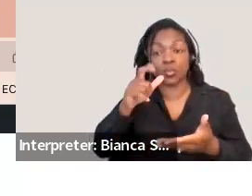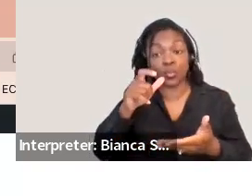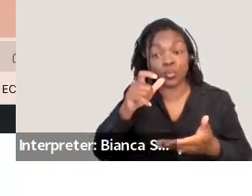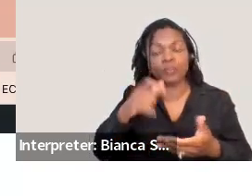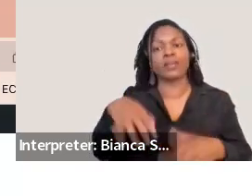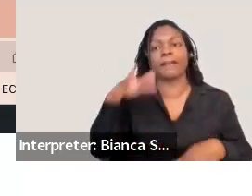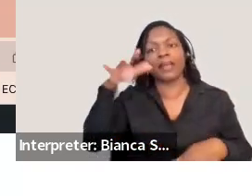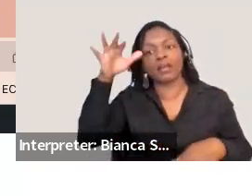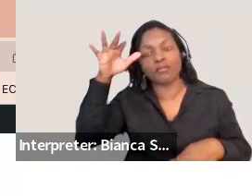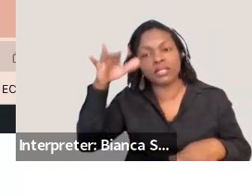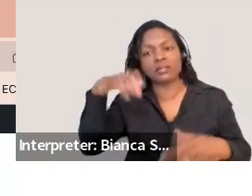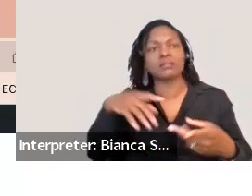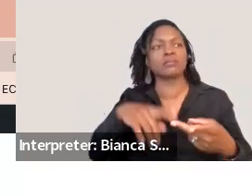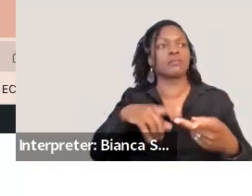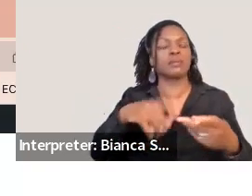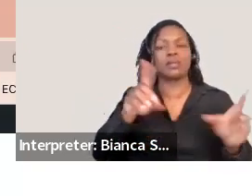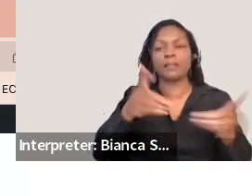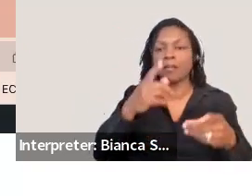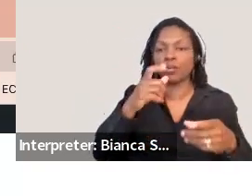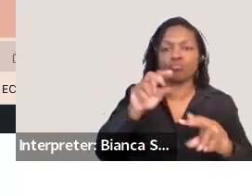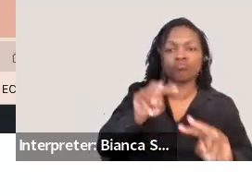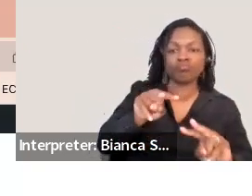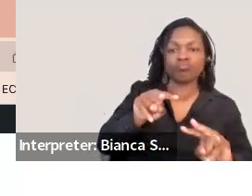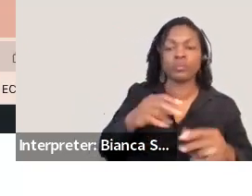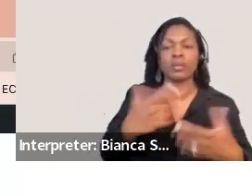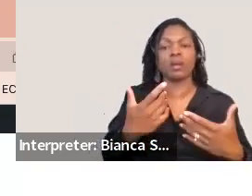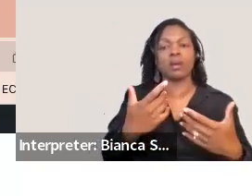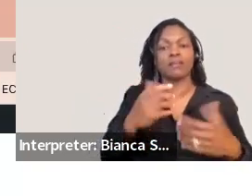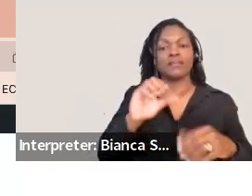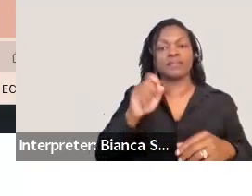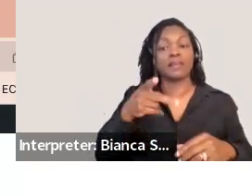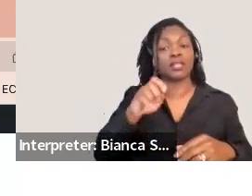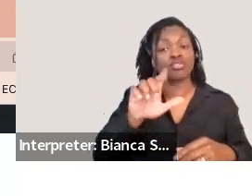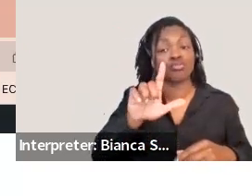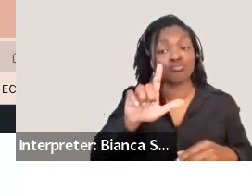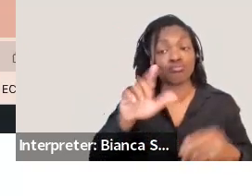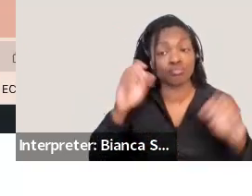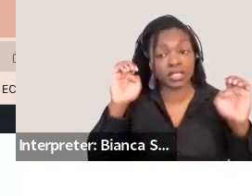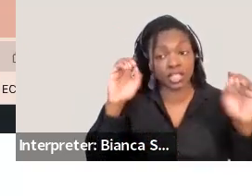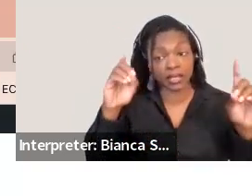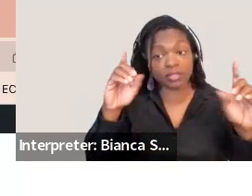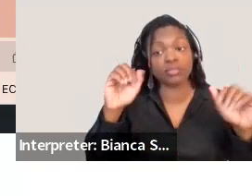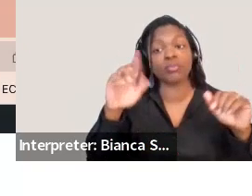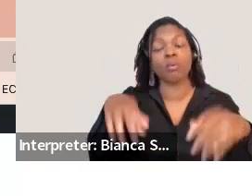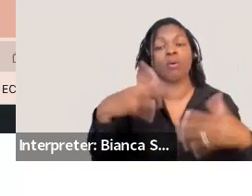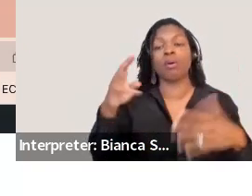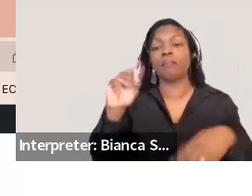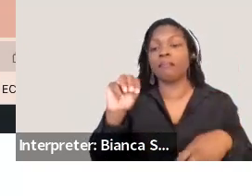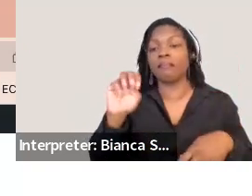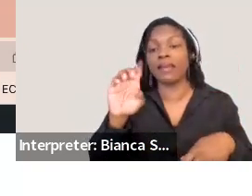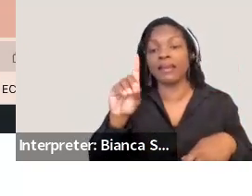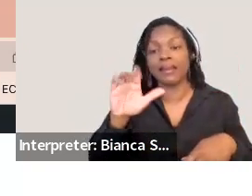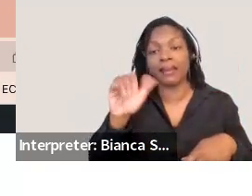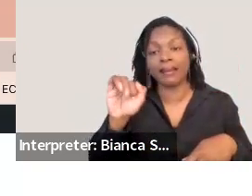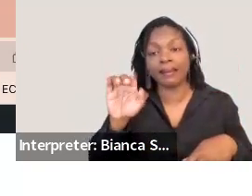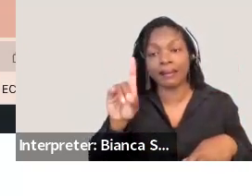that oversees it. So for example, special education or Medicaid, we vet it through the department that is in charge